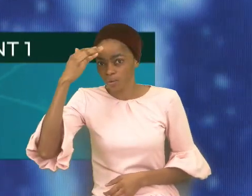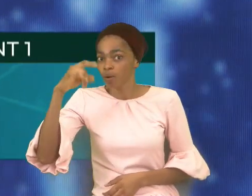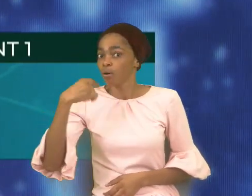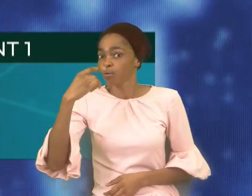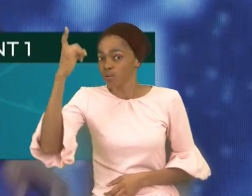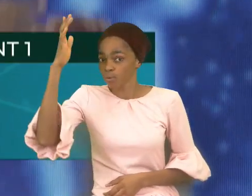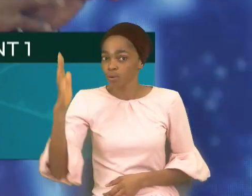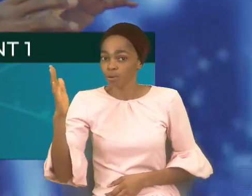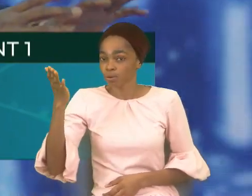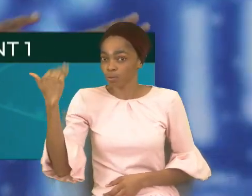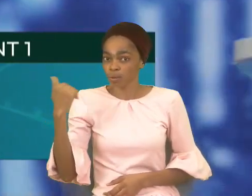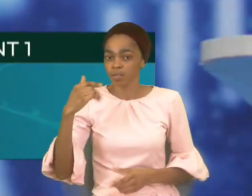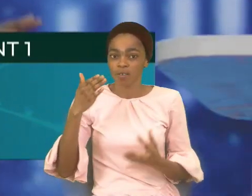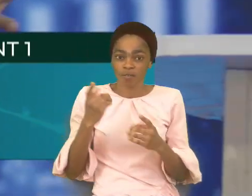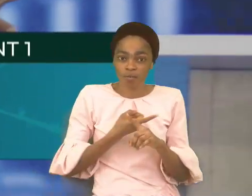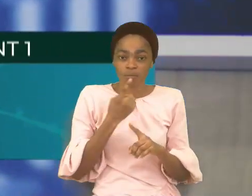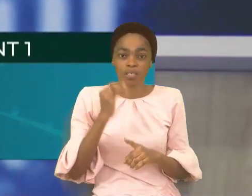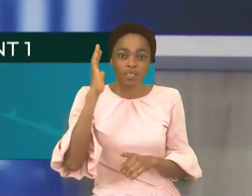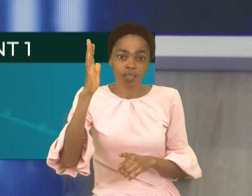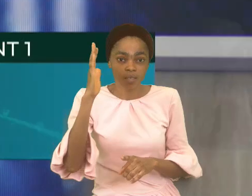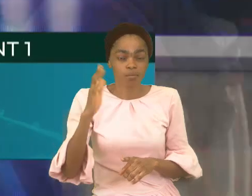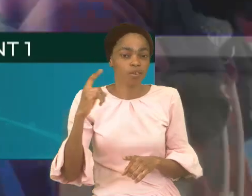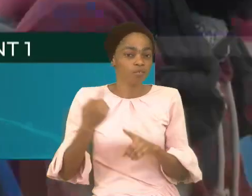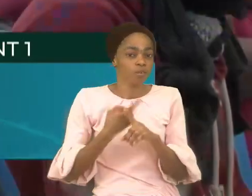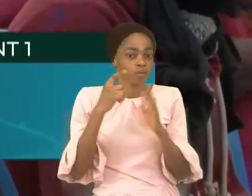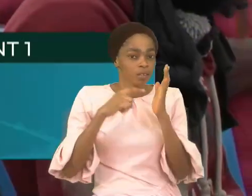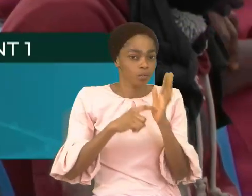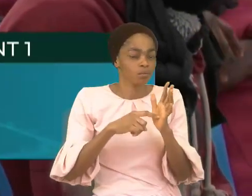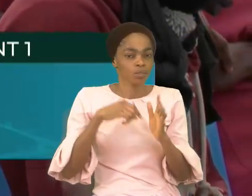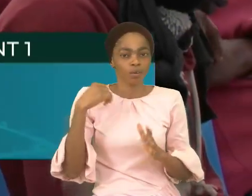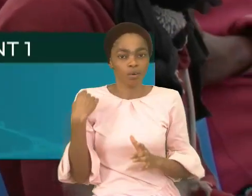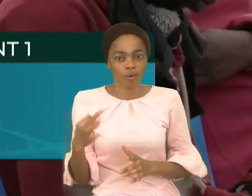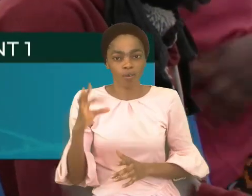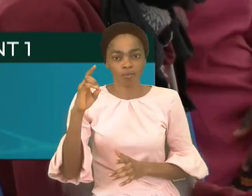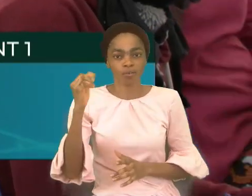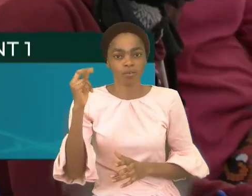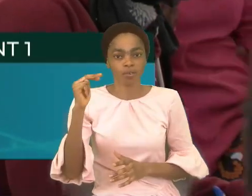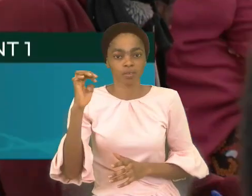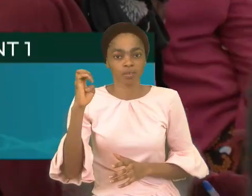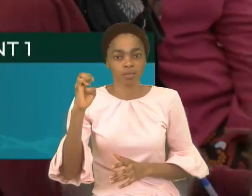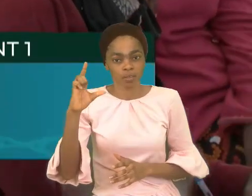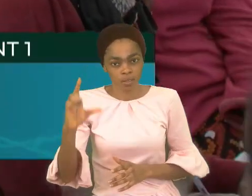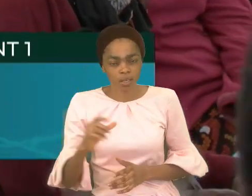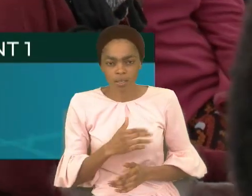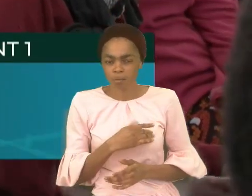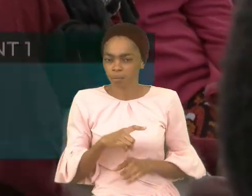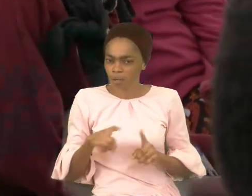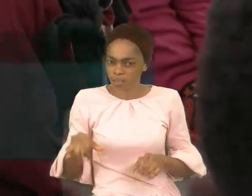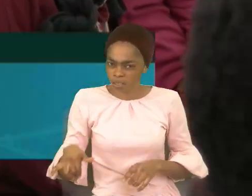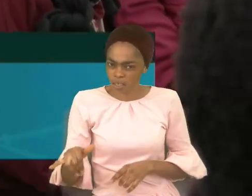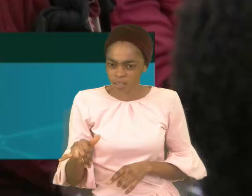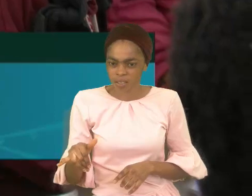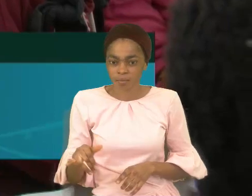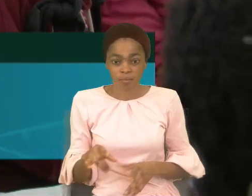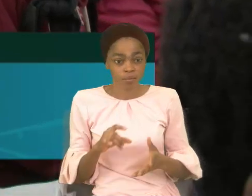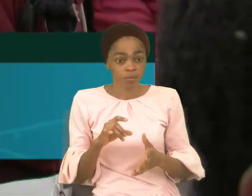of Daniel. And yet, even though, look at chapter 2, Daniel chapter 2, I'm reading from verse 47.